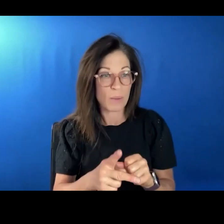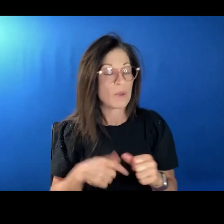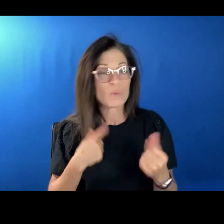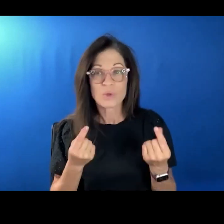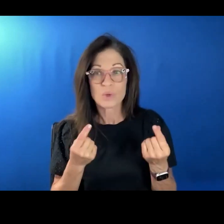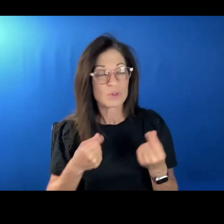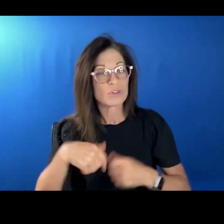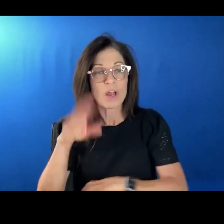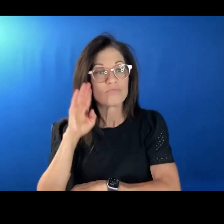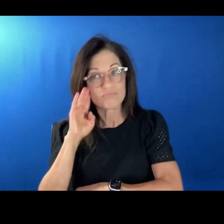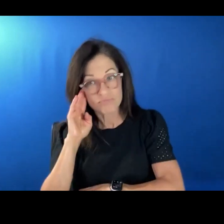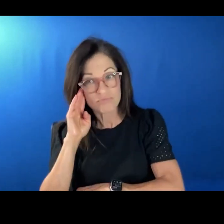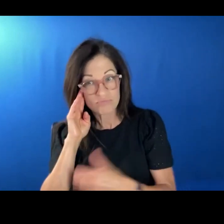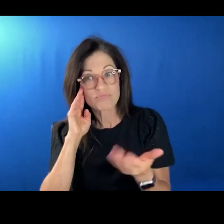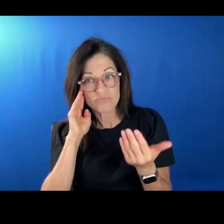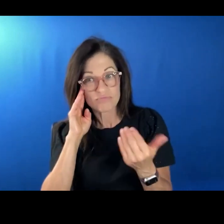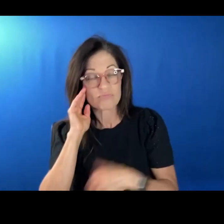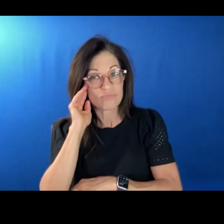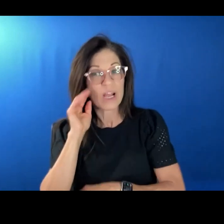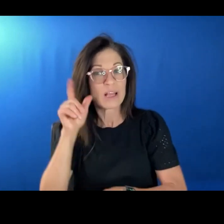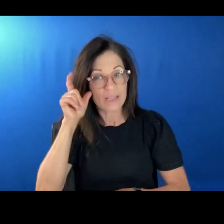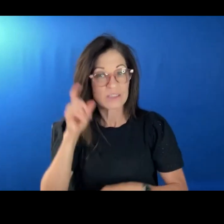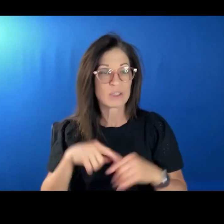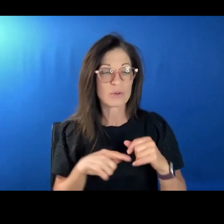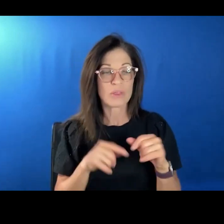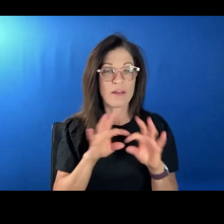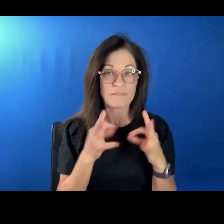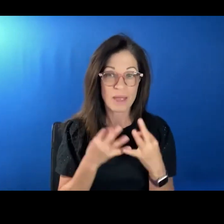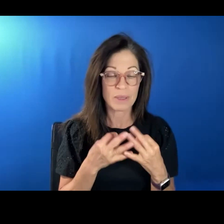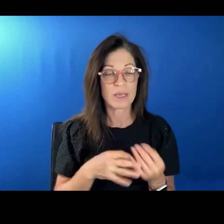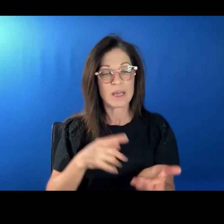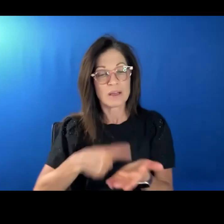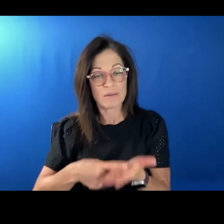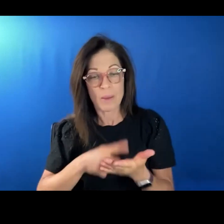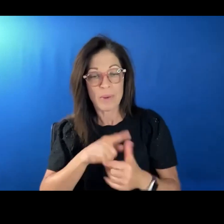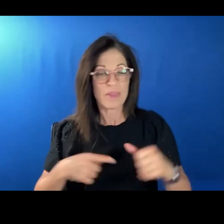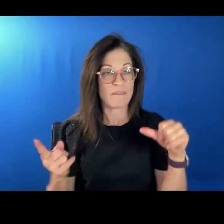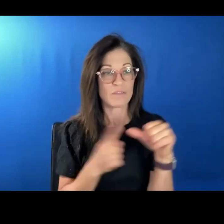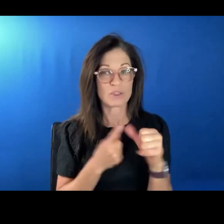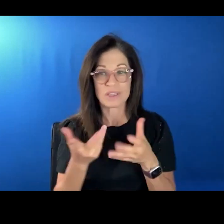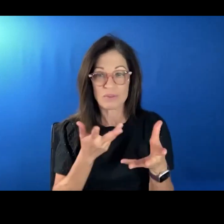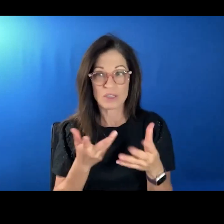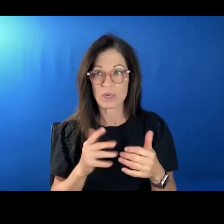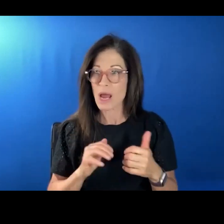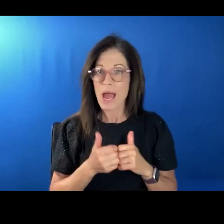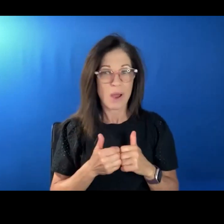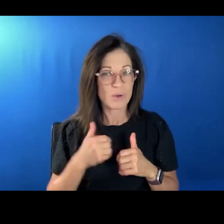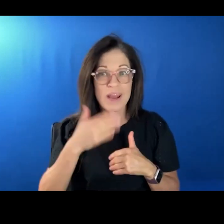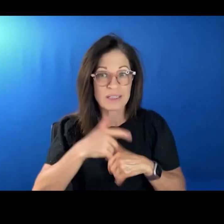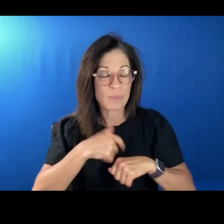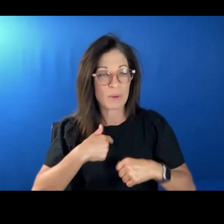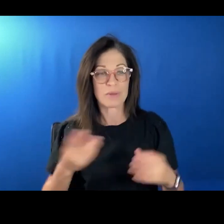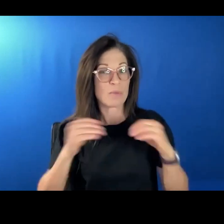was listen to the family, have a conversation about the first interaction and like where we could be more helpful the next time. They